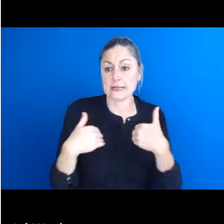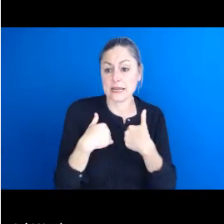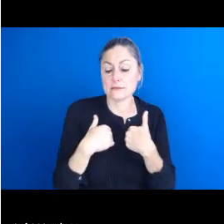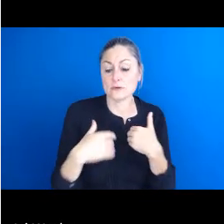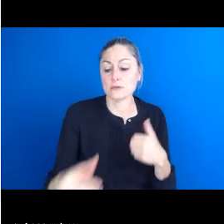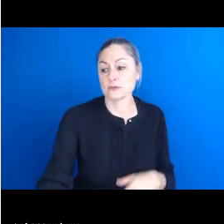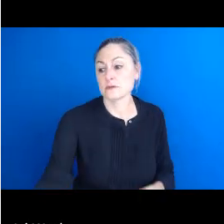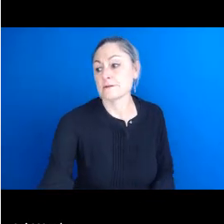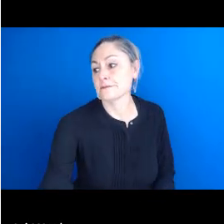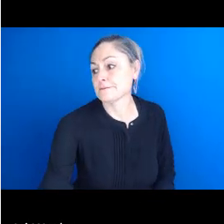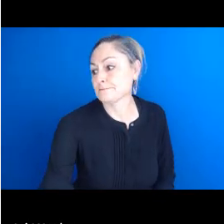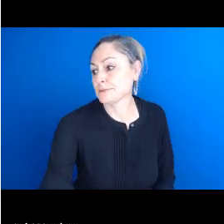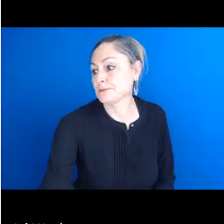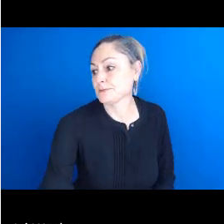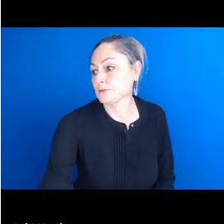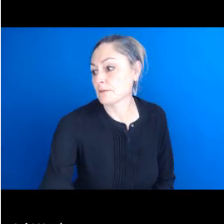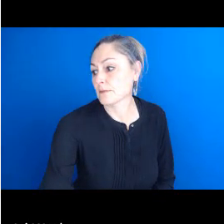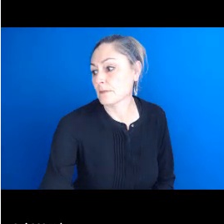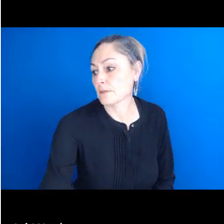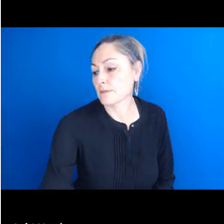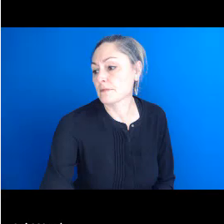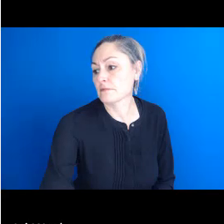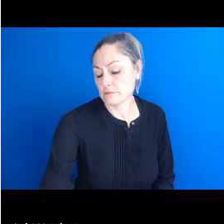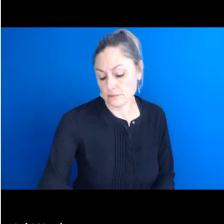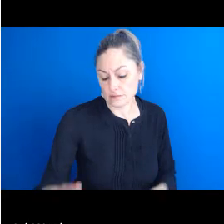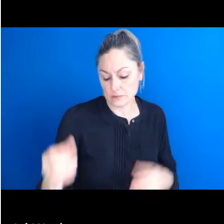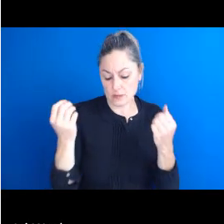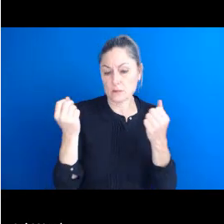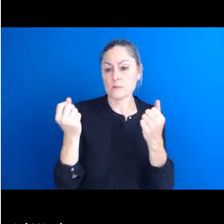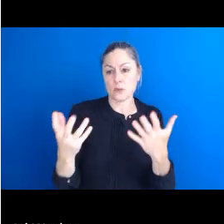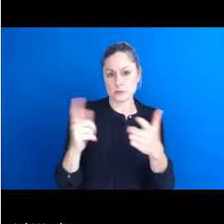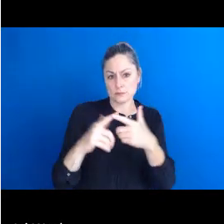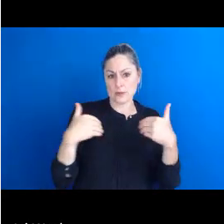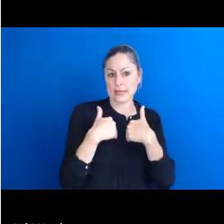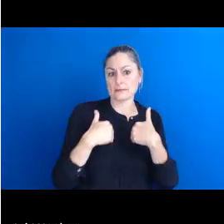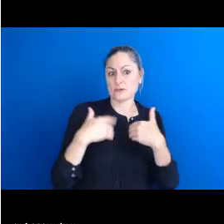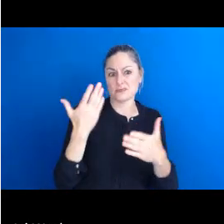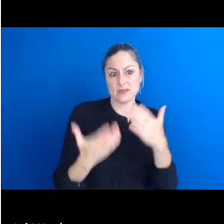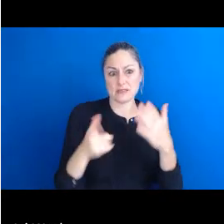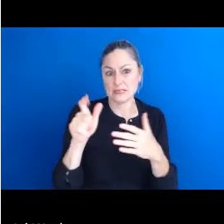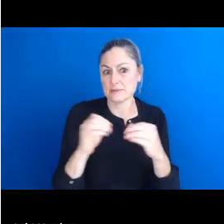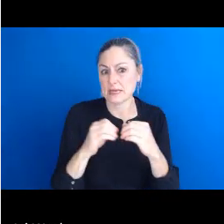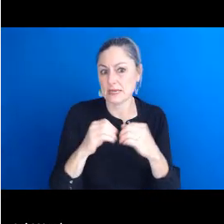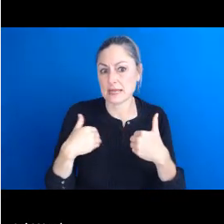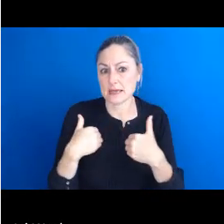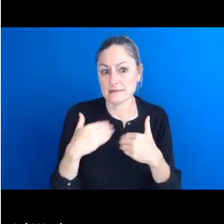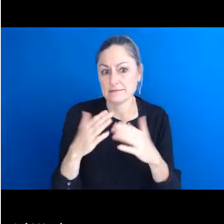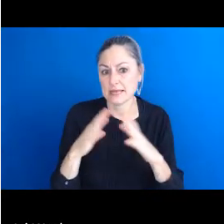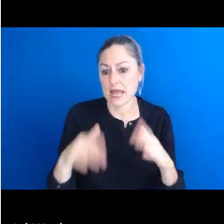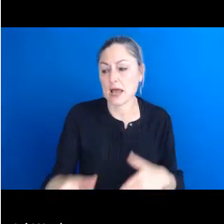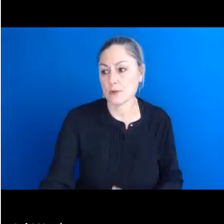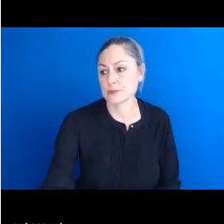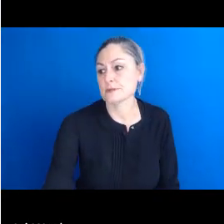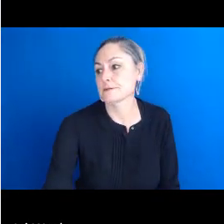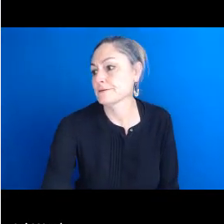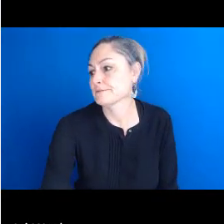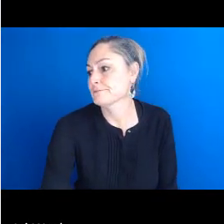another situation in which multiple assistance animals would need to be present in a household. Great question.